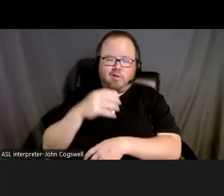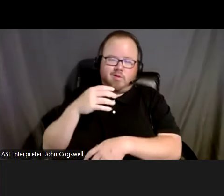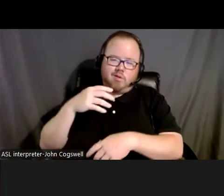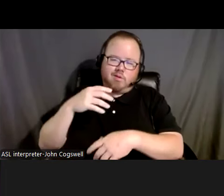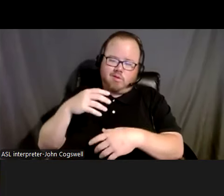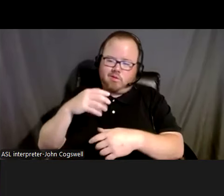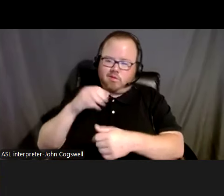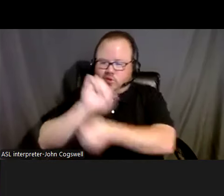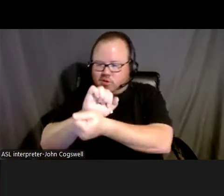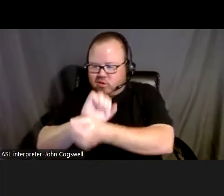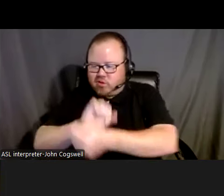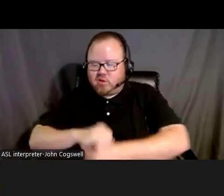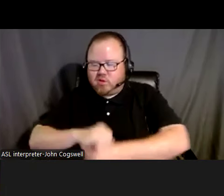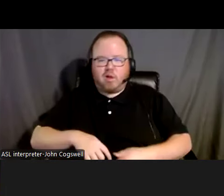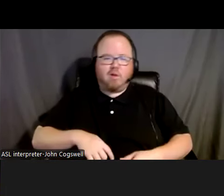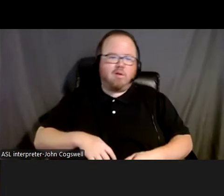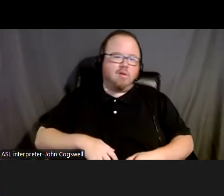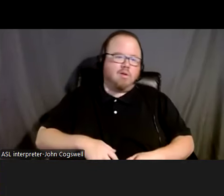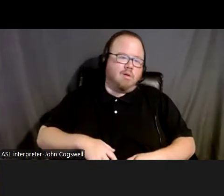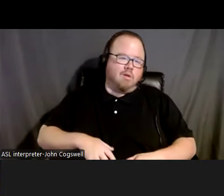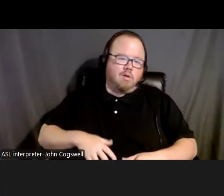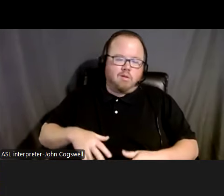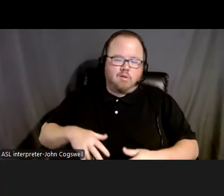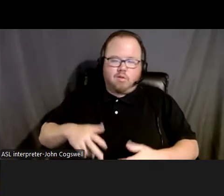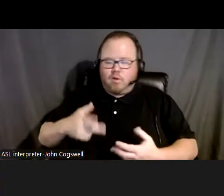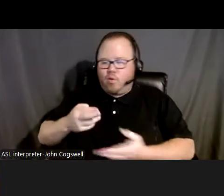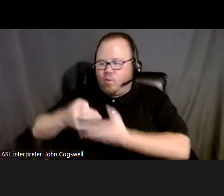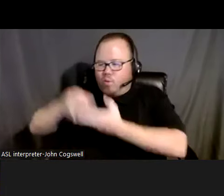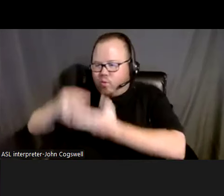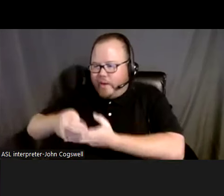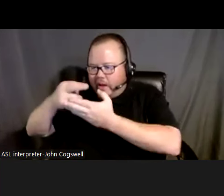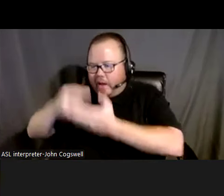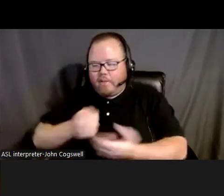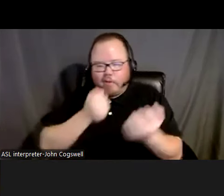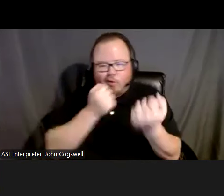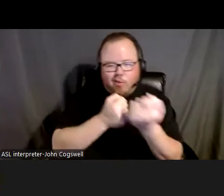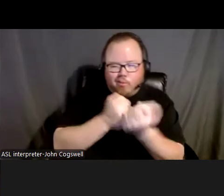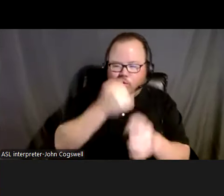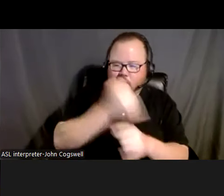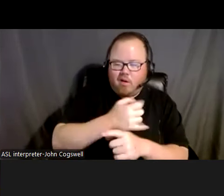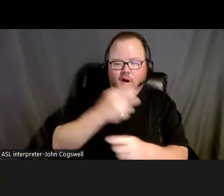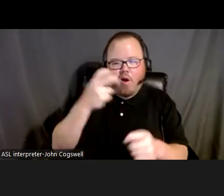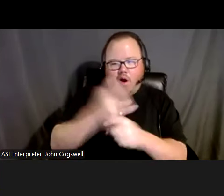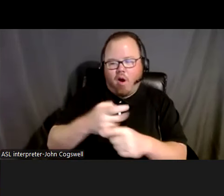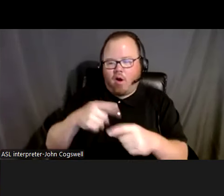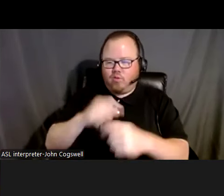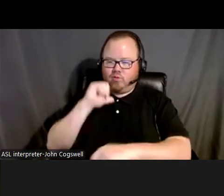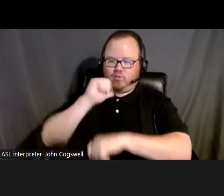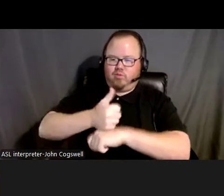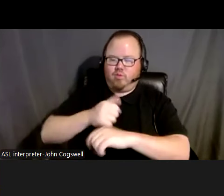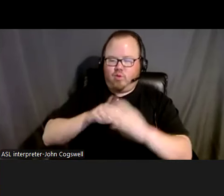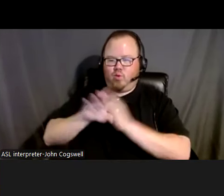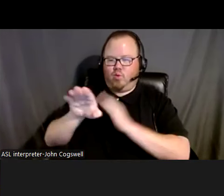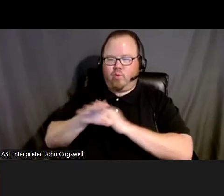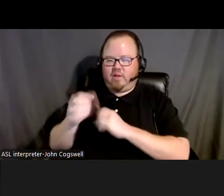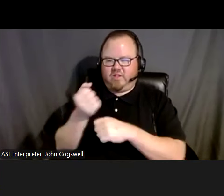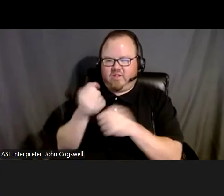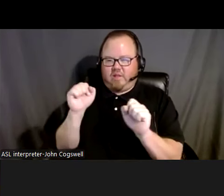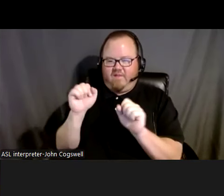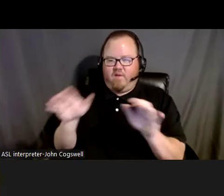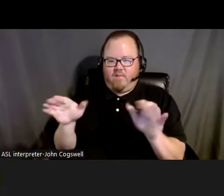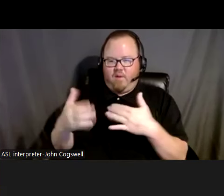or mental health, support institutions, rehab centers, it's very hard to create a completely safe box. But I think we did that because